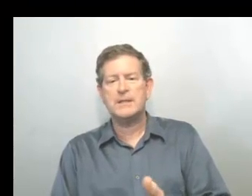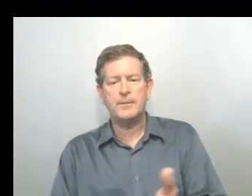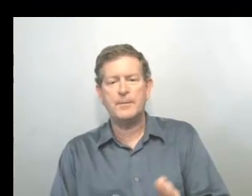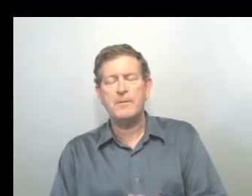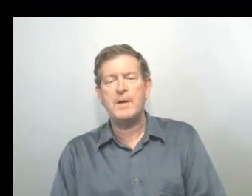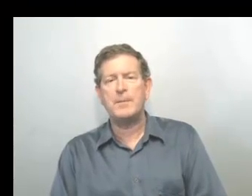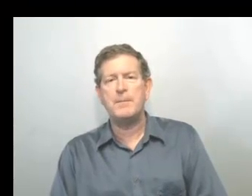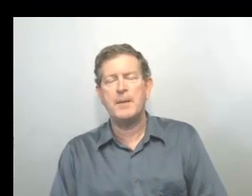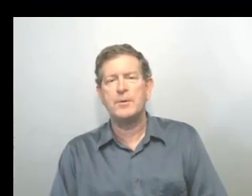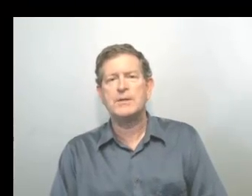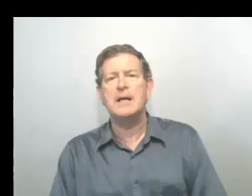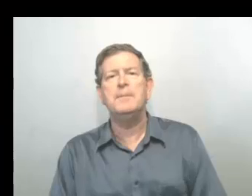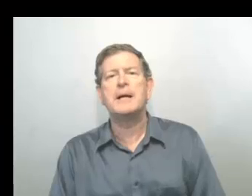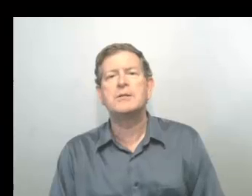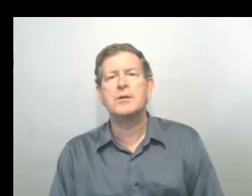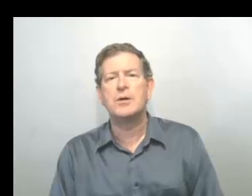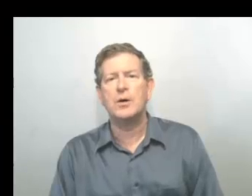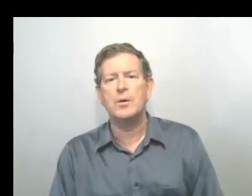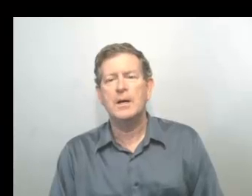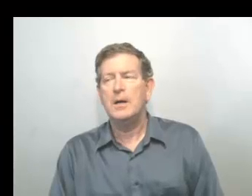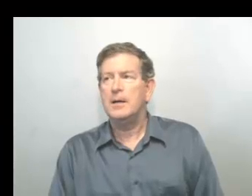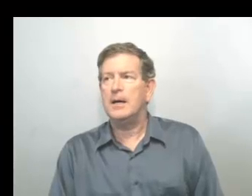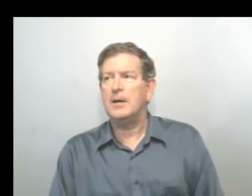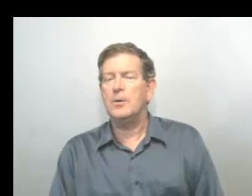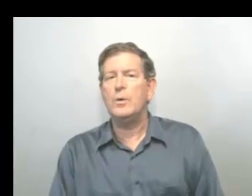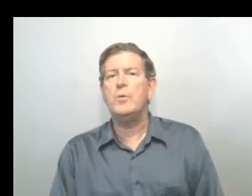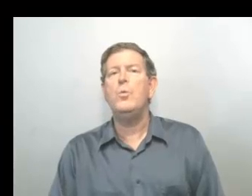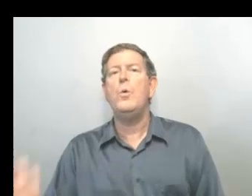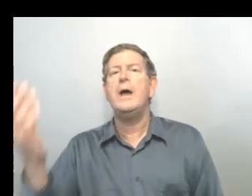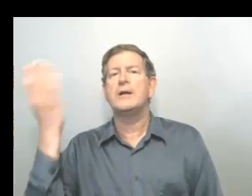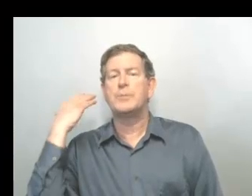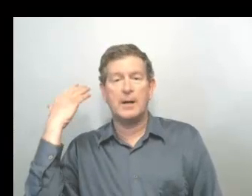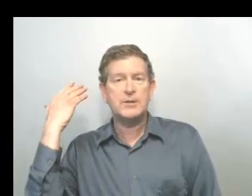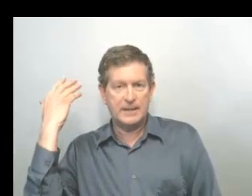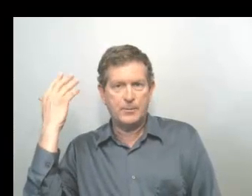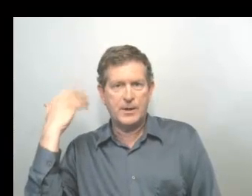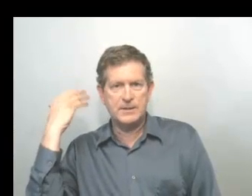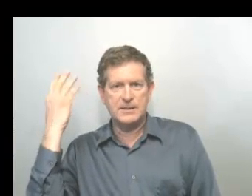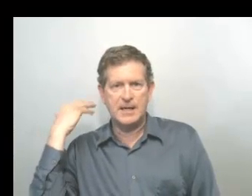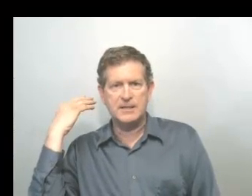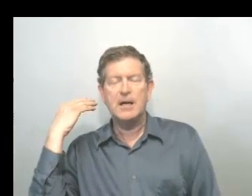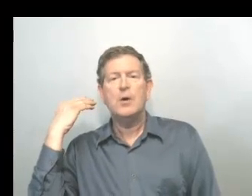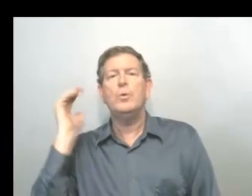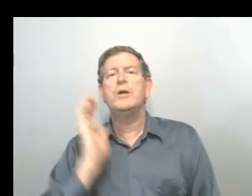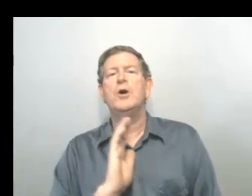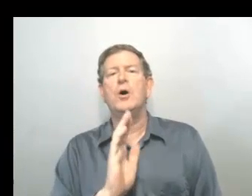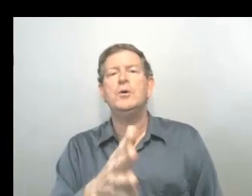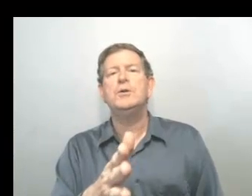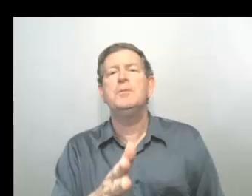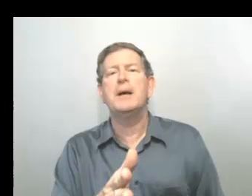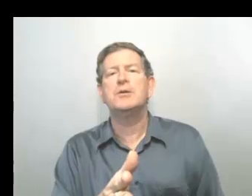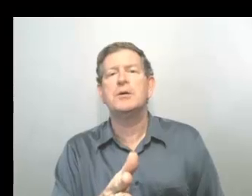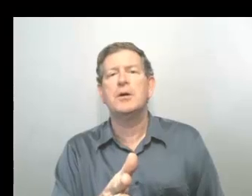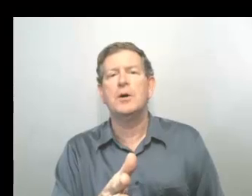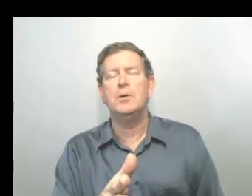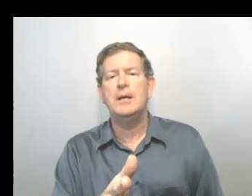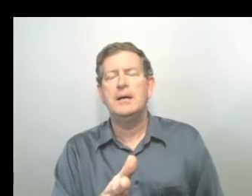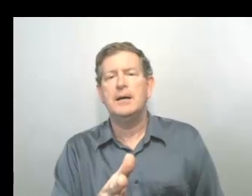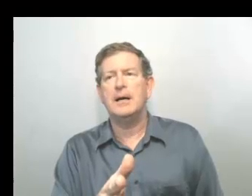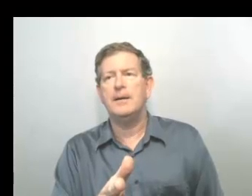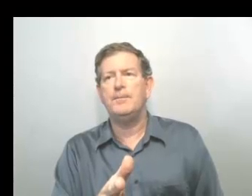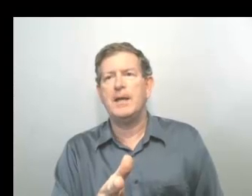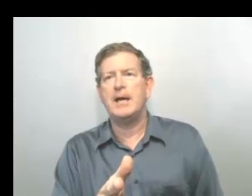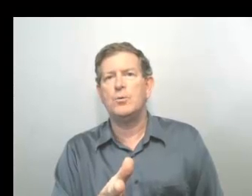of me with some of my family members in Mexico. We went, but I'll say it in the present tense. We go to